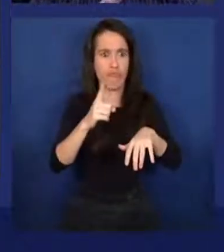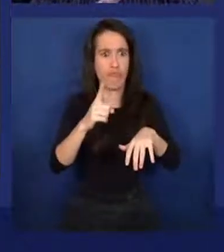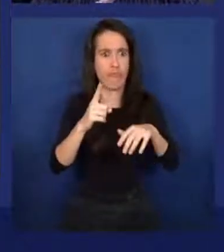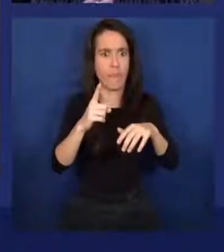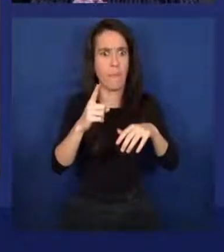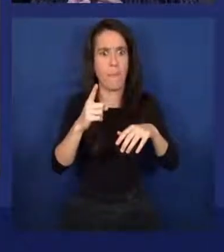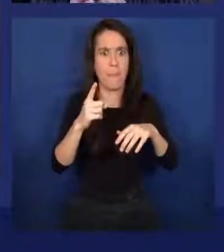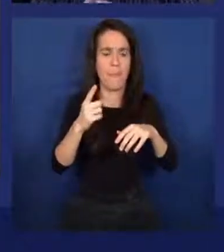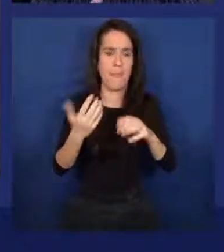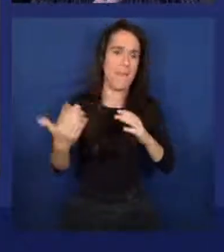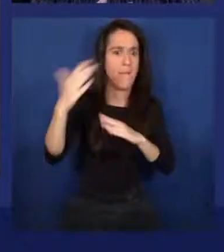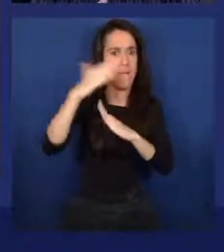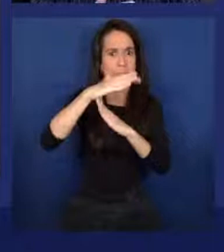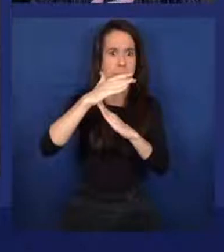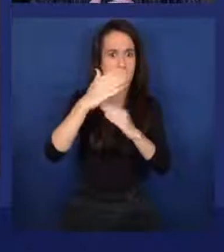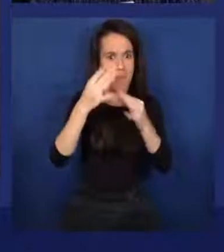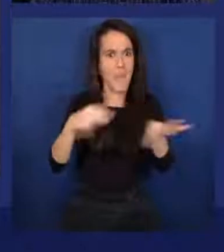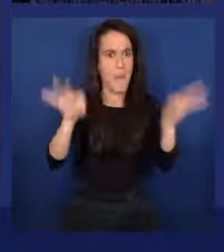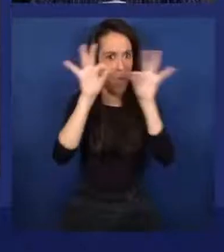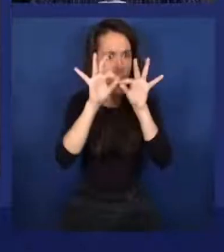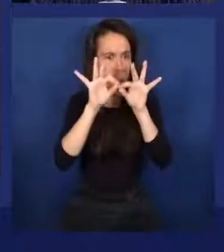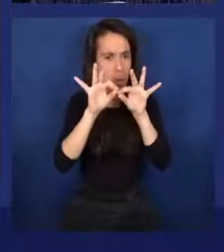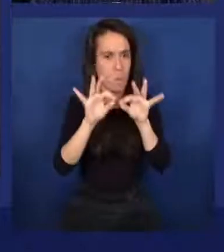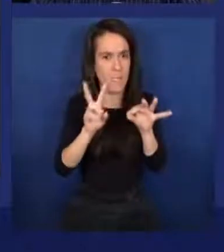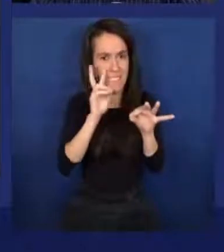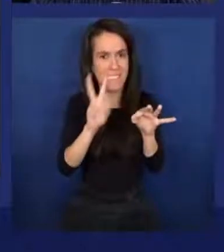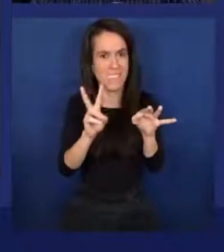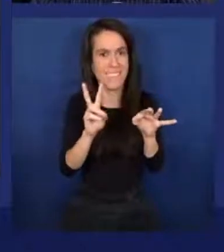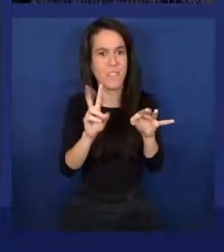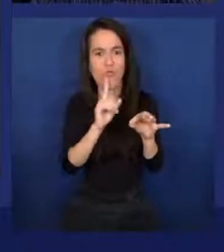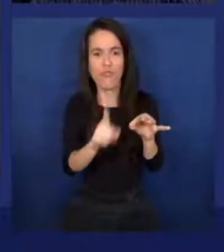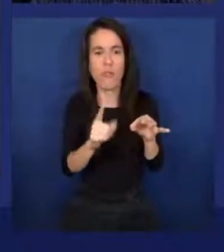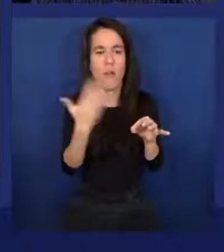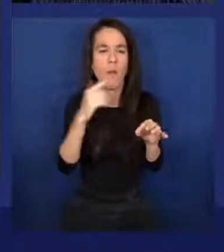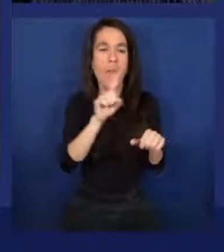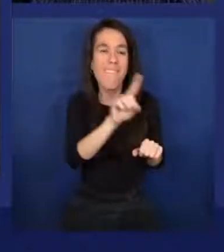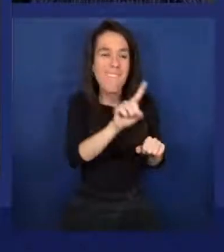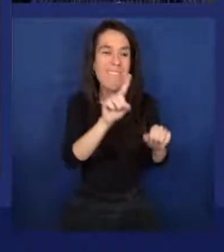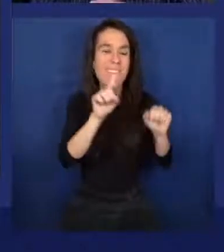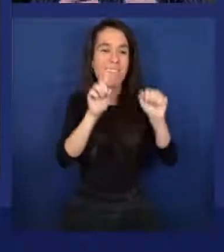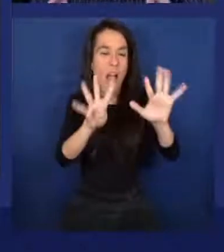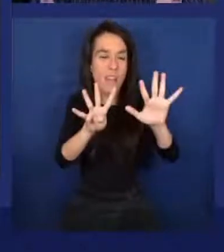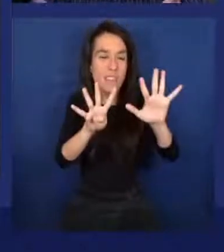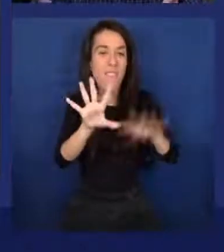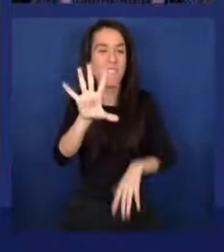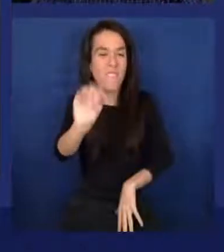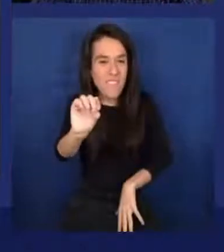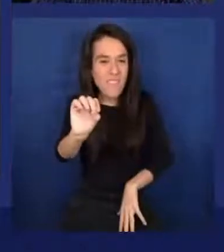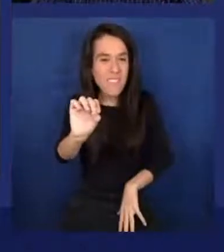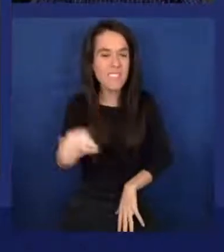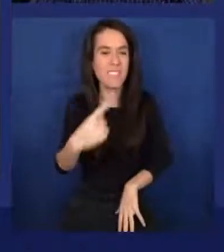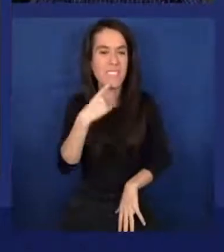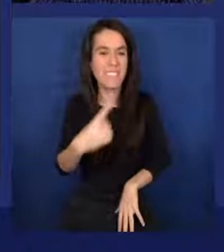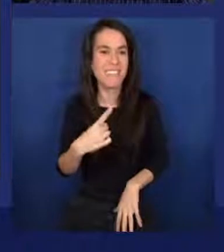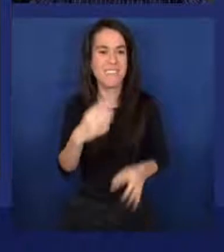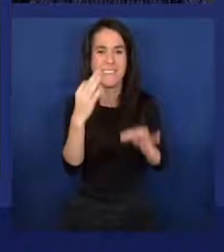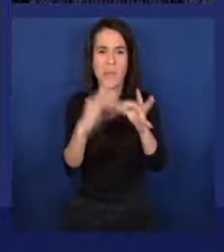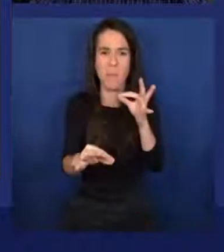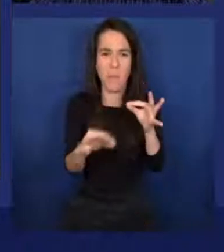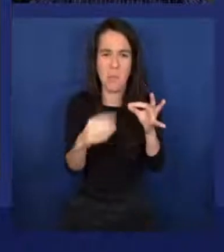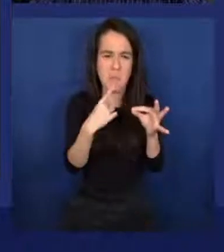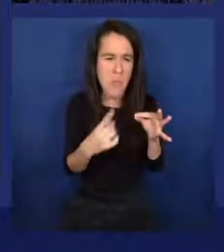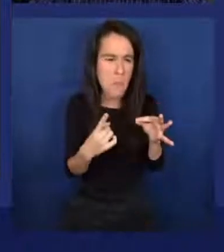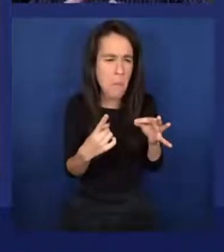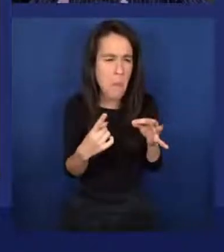artificial intelligence, but he did ask the question in 1950 in a paper. He said quite simply, can machines